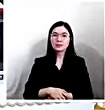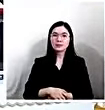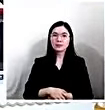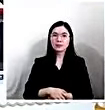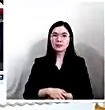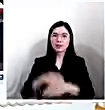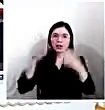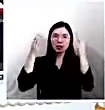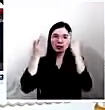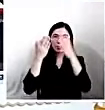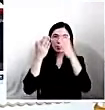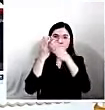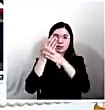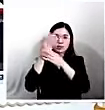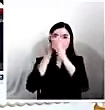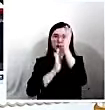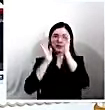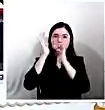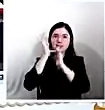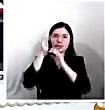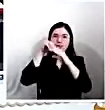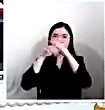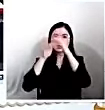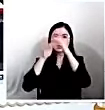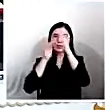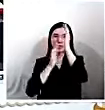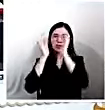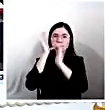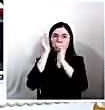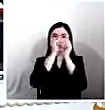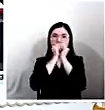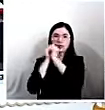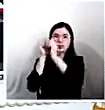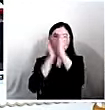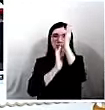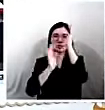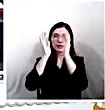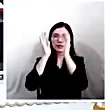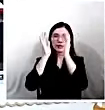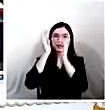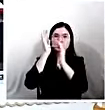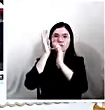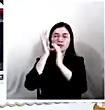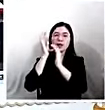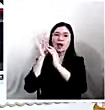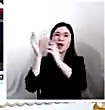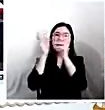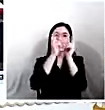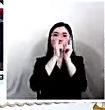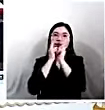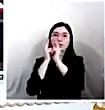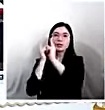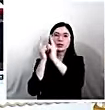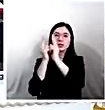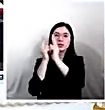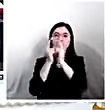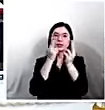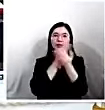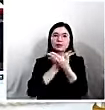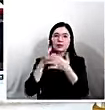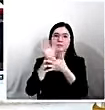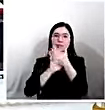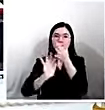Through him, with him, and in him, in the unity of the Holy